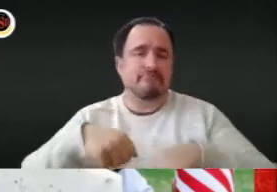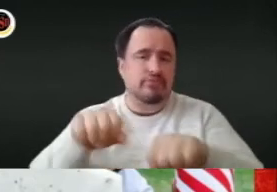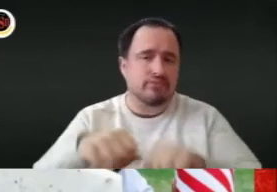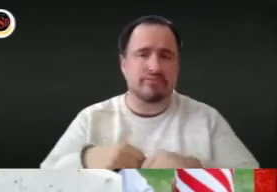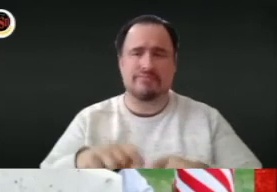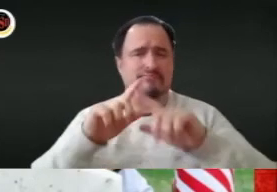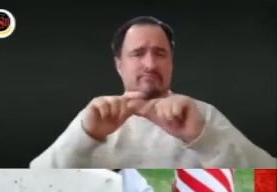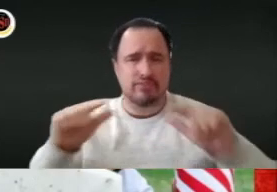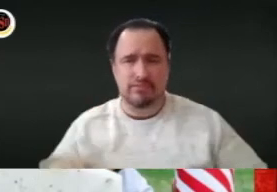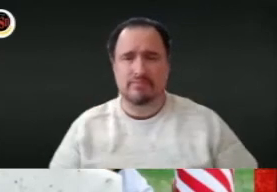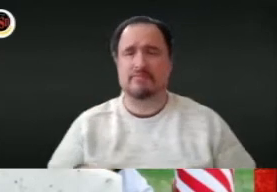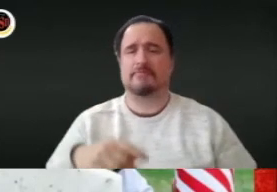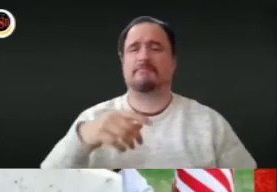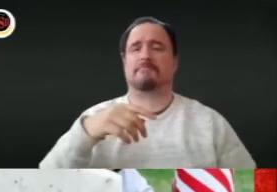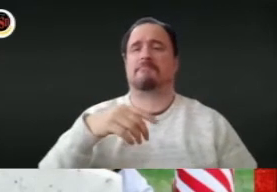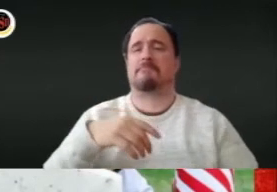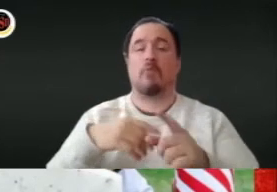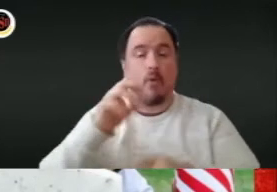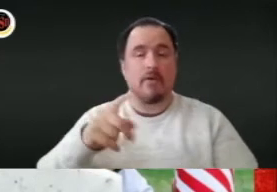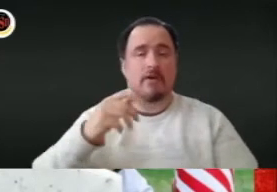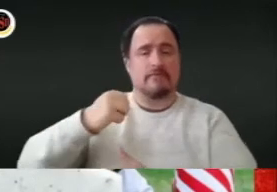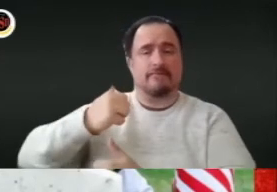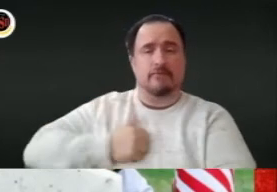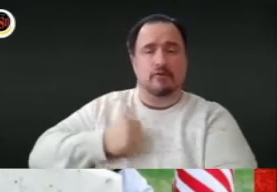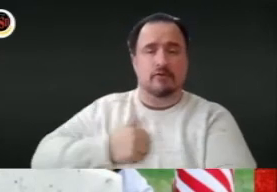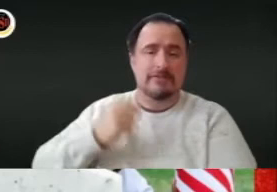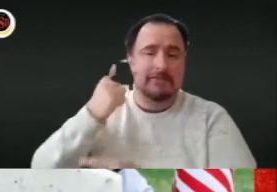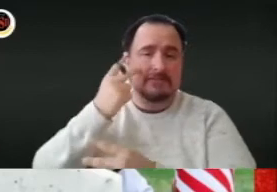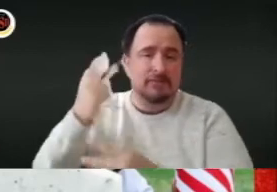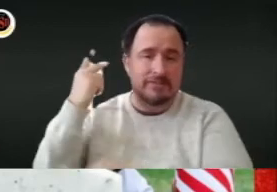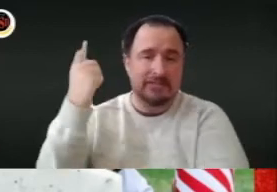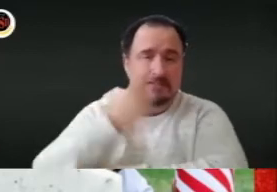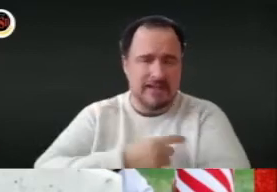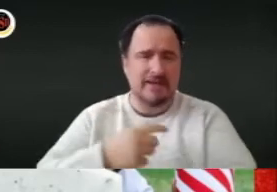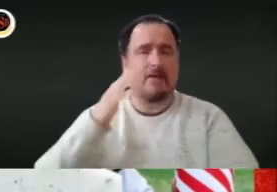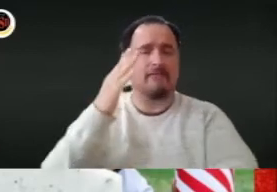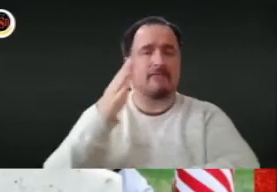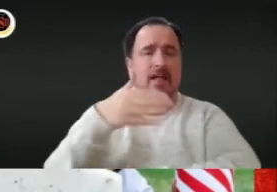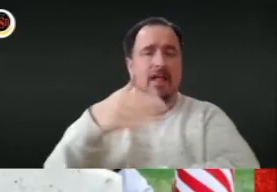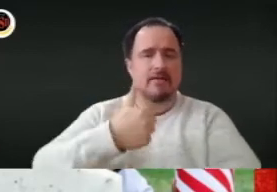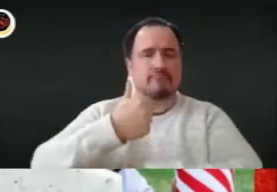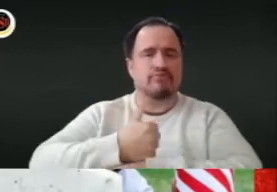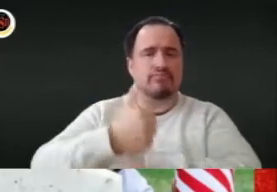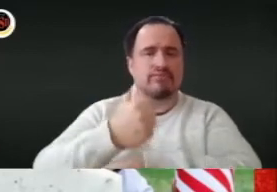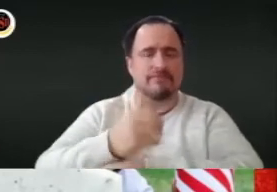there, mowing the lawns. Or maybe for Veterans Day.